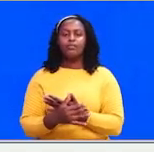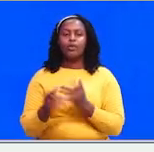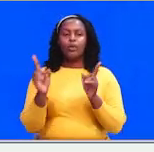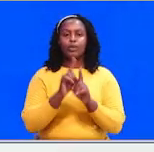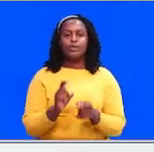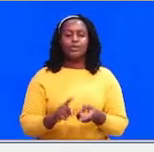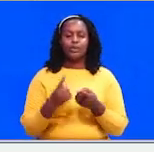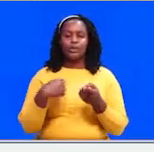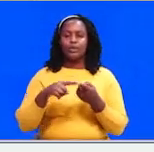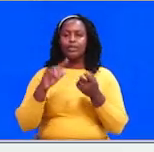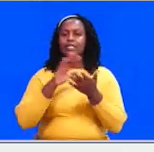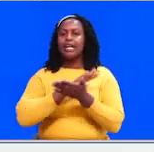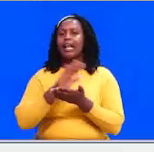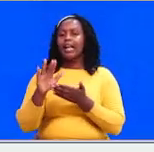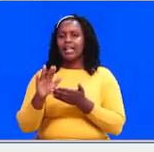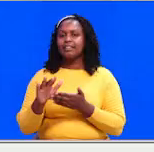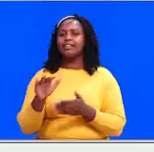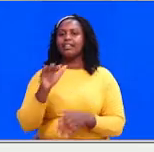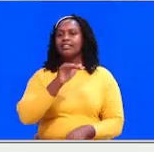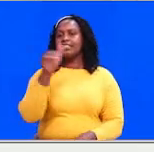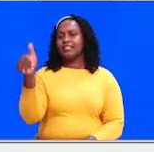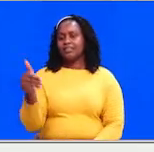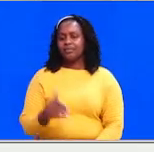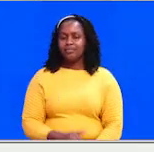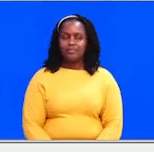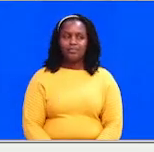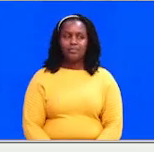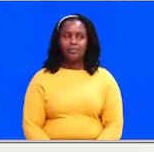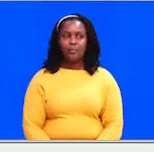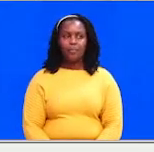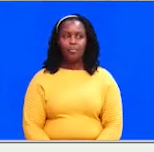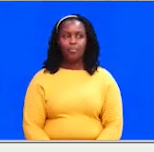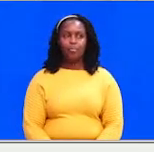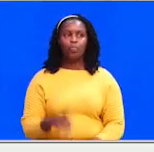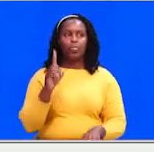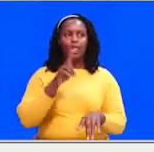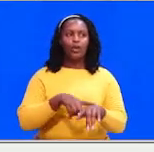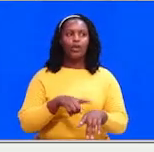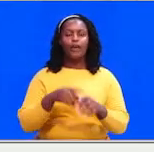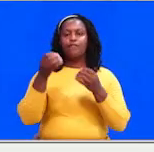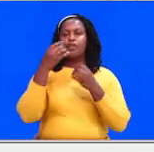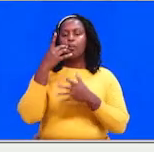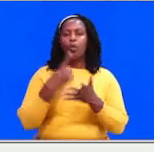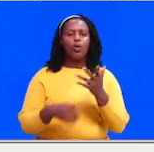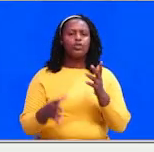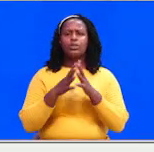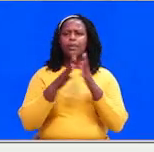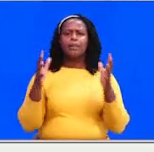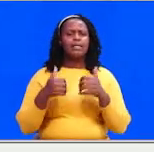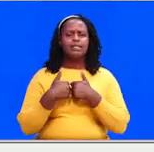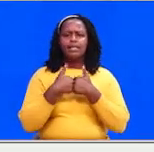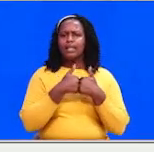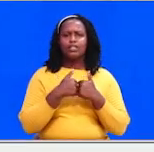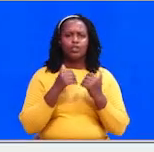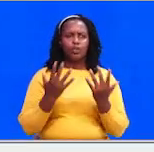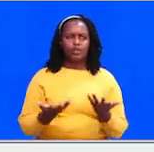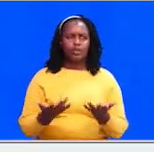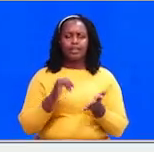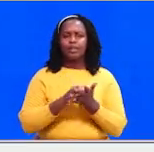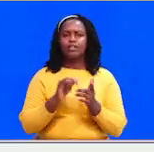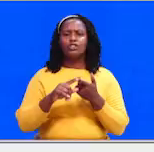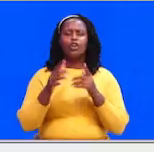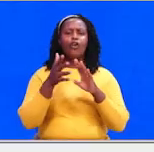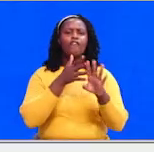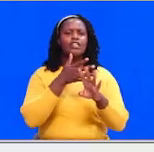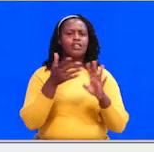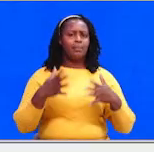maintain clean cities. Okay, yeah. Interesting. Lucy, when you first started, you know, one of the biggest challenges is, of course, convincing people.